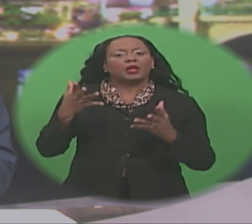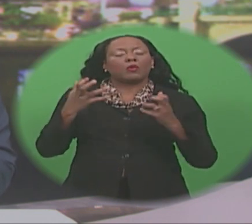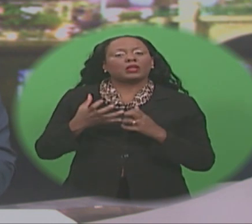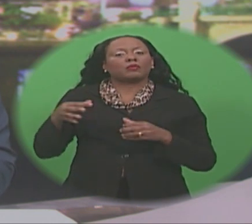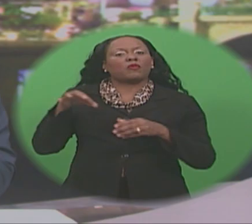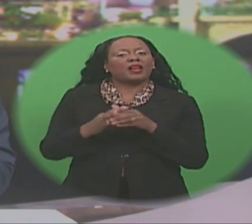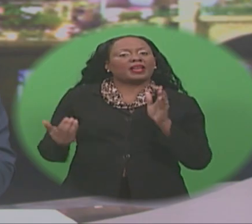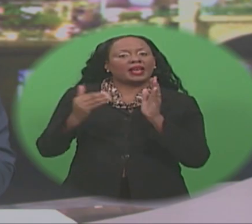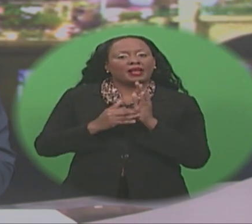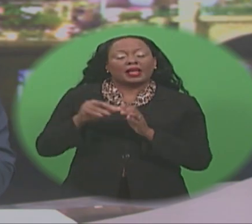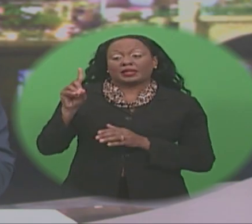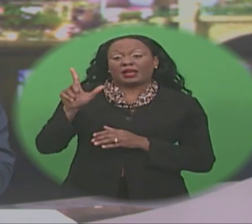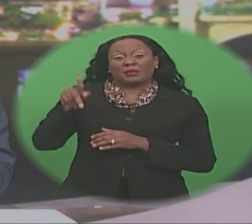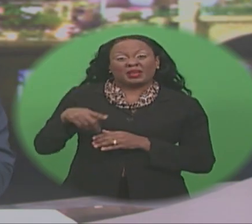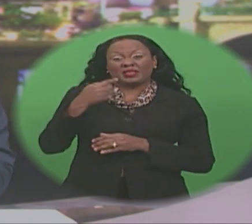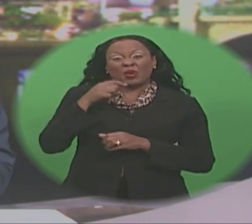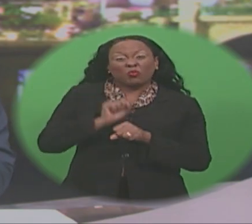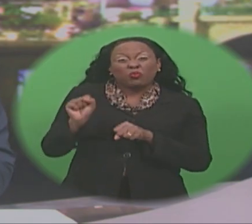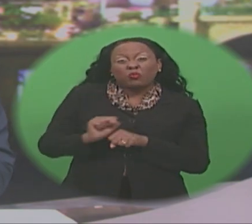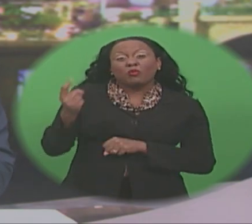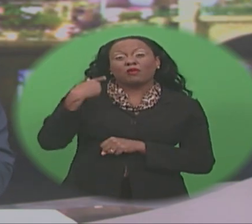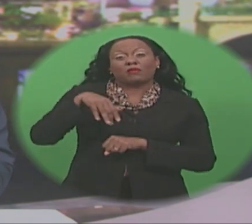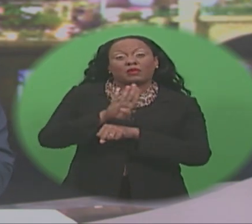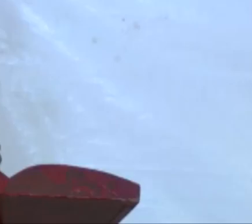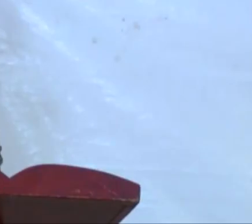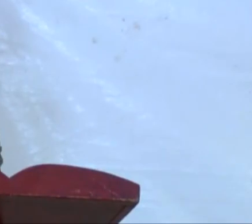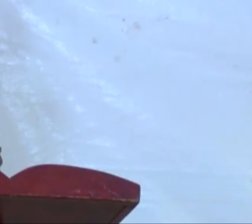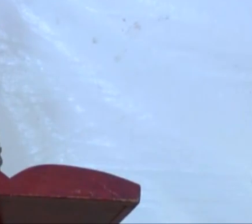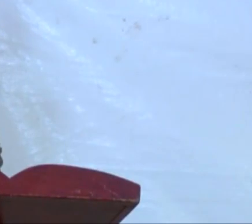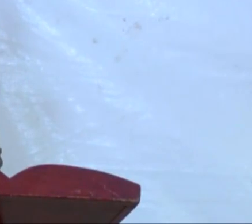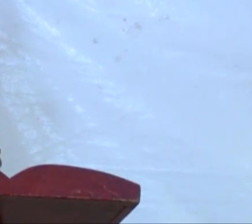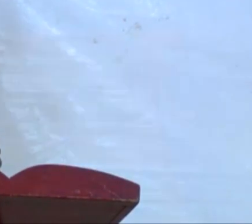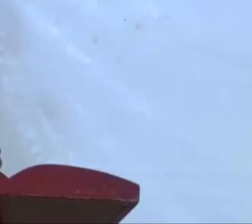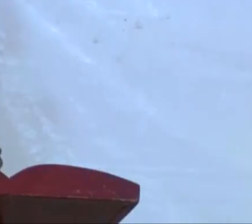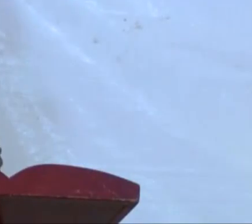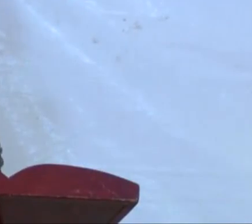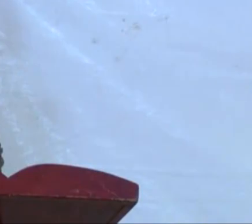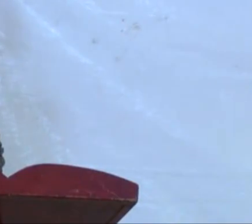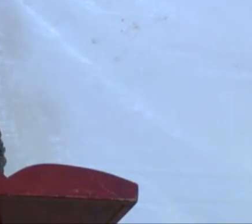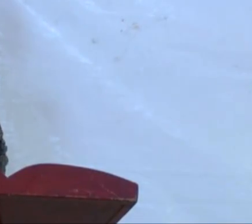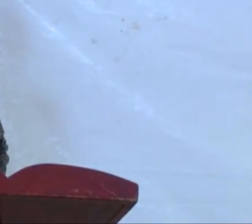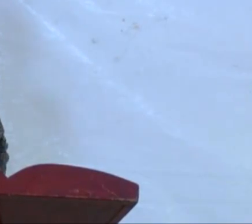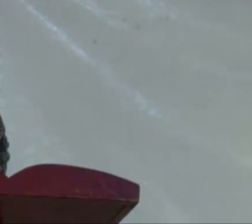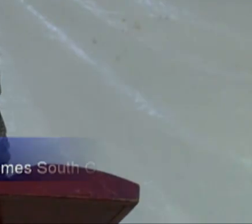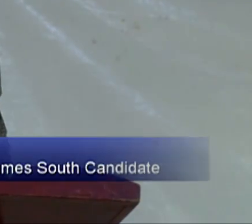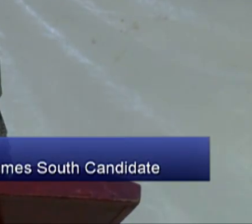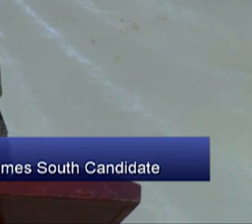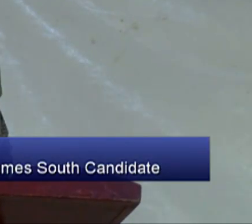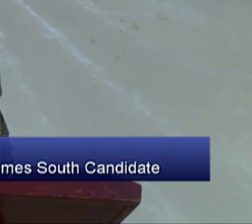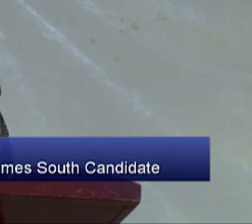the Democratic Labour Party has worked hard for Barbados. I want Barbadians to stop being so